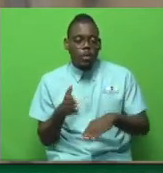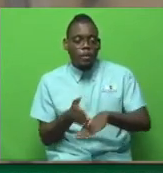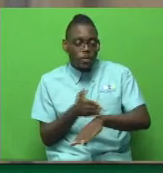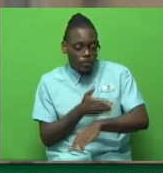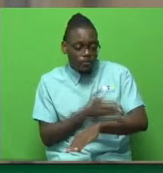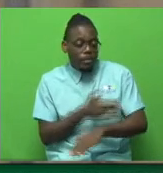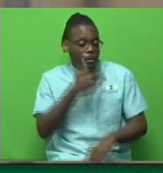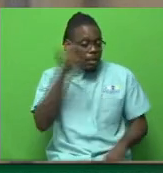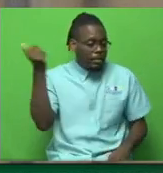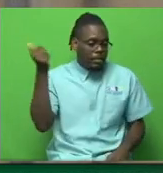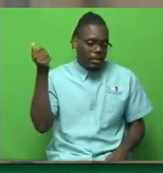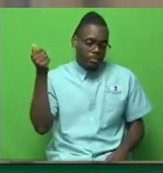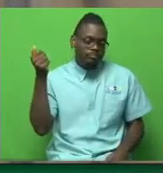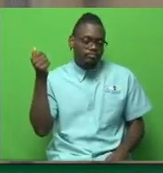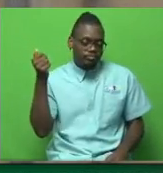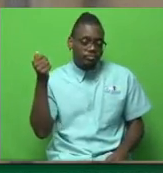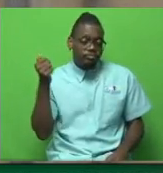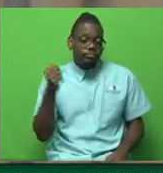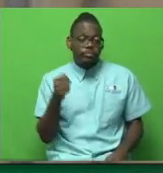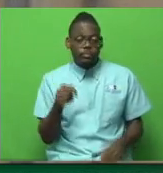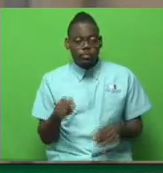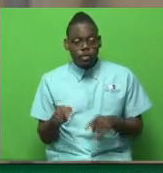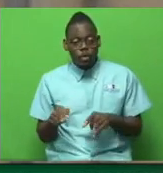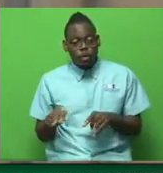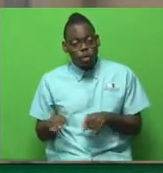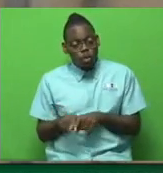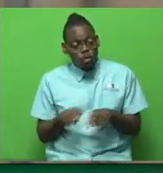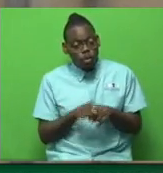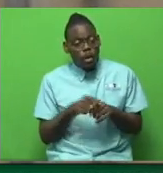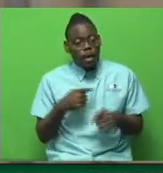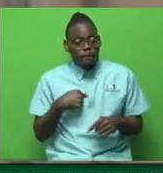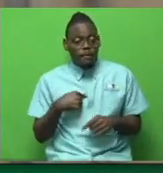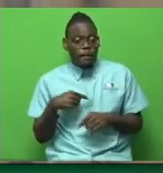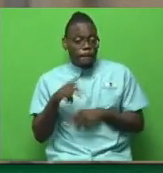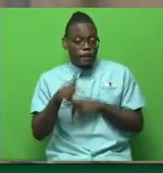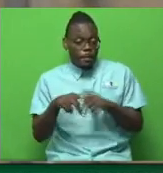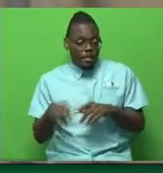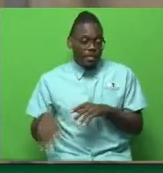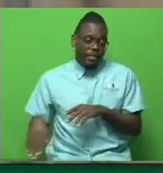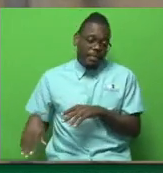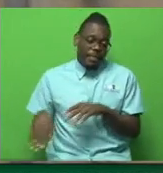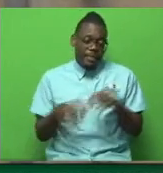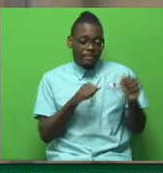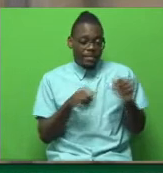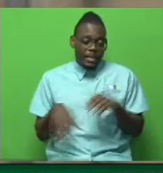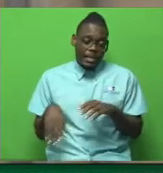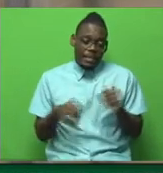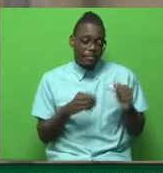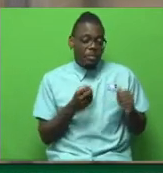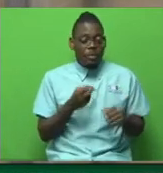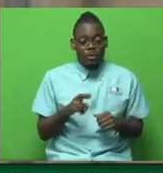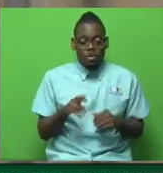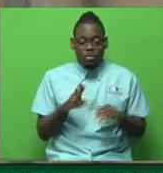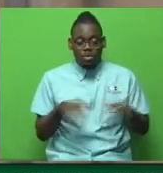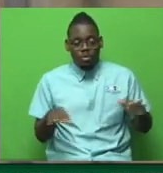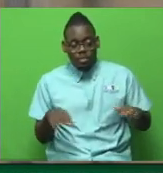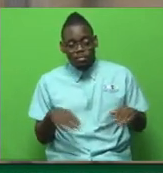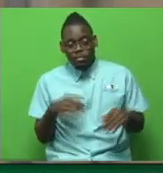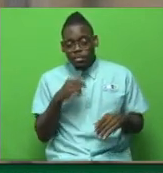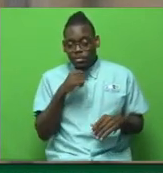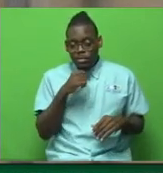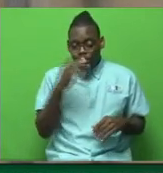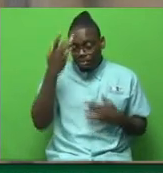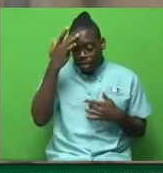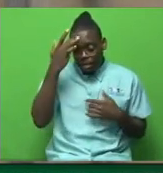avert the human development crisis that has been precipitated by the covid-19 pandemic it will take all of us